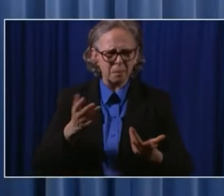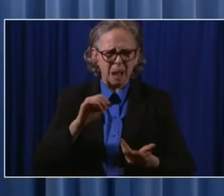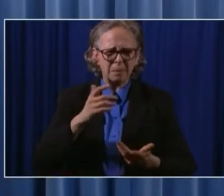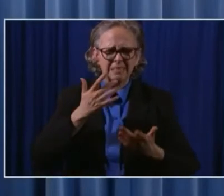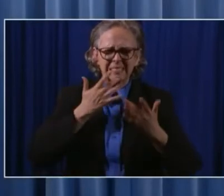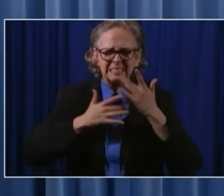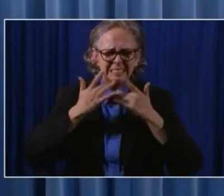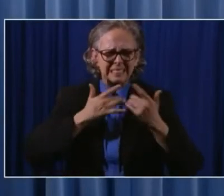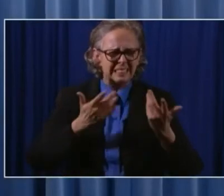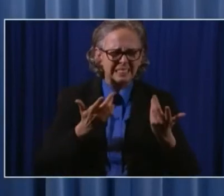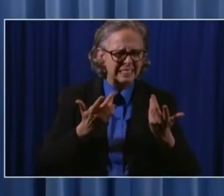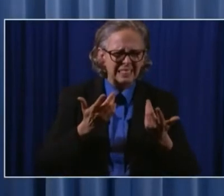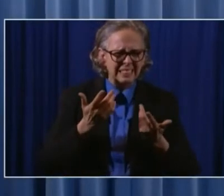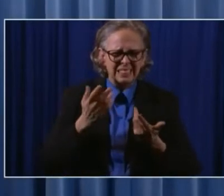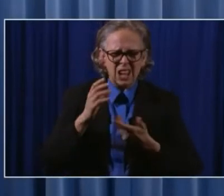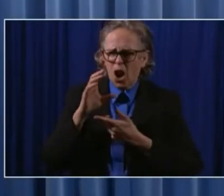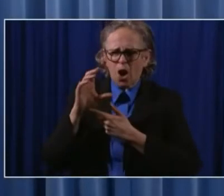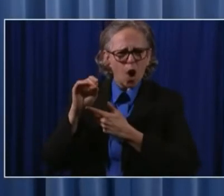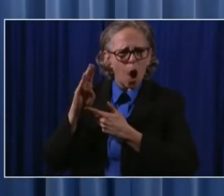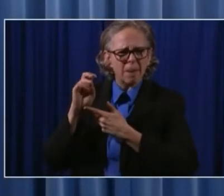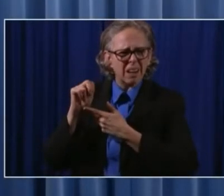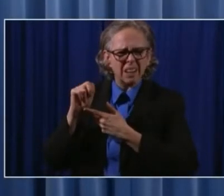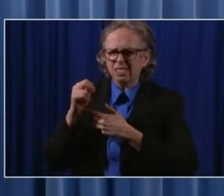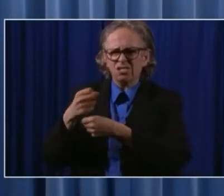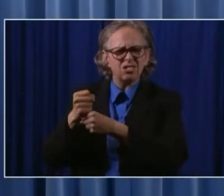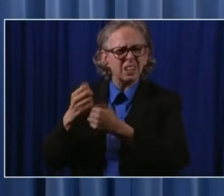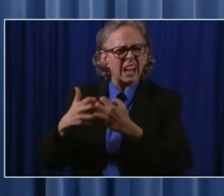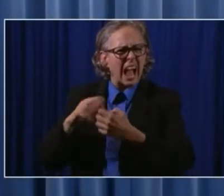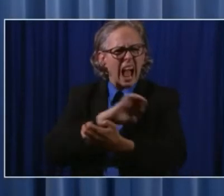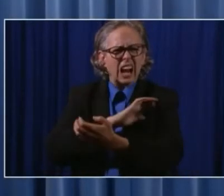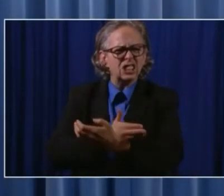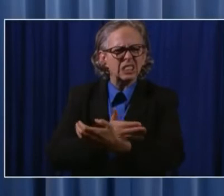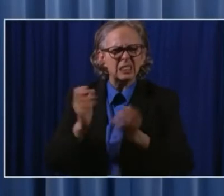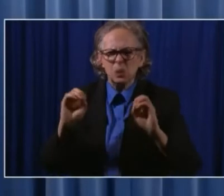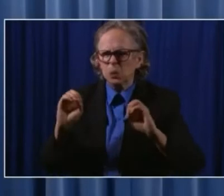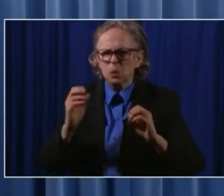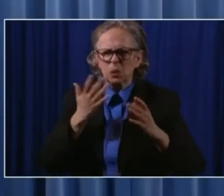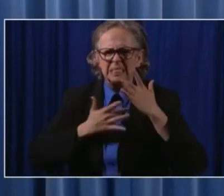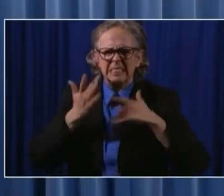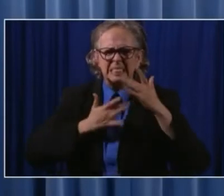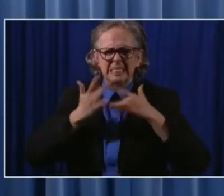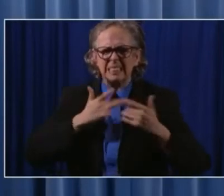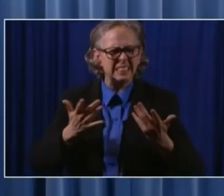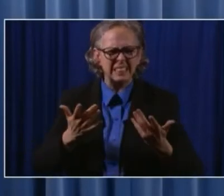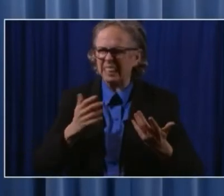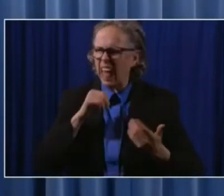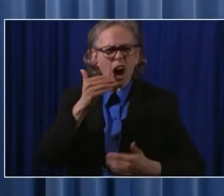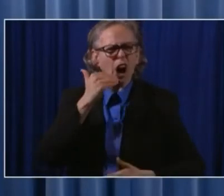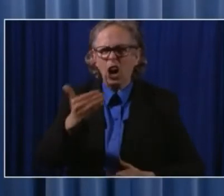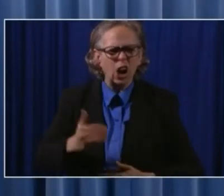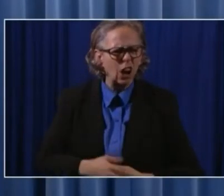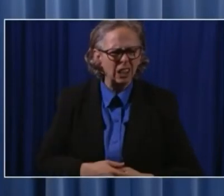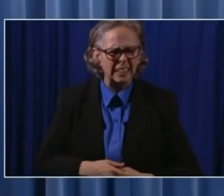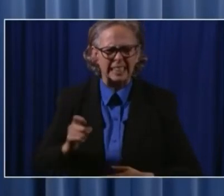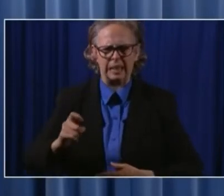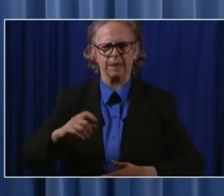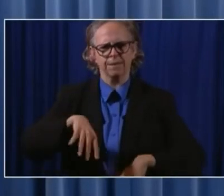non-carbon generating energy. And I think that would not have been good. We need balance in our